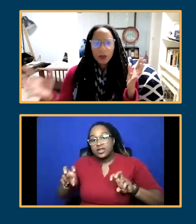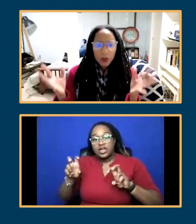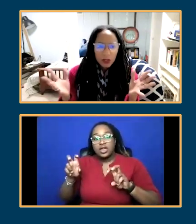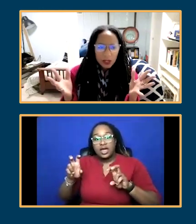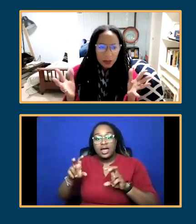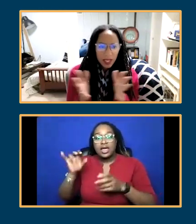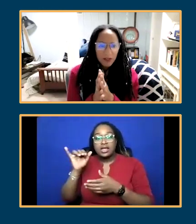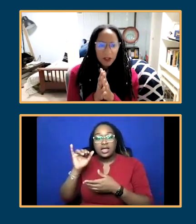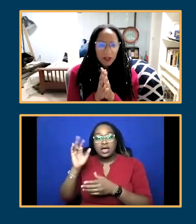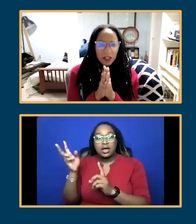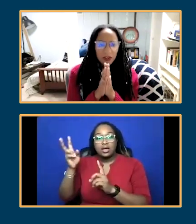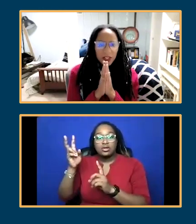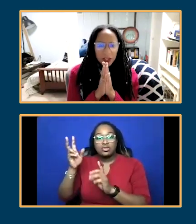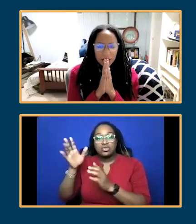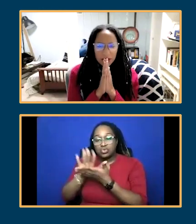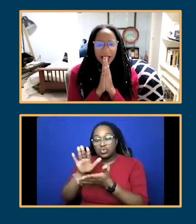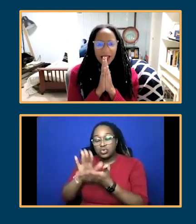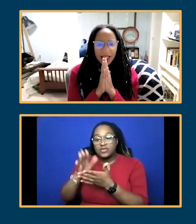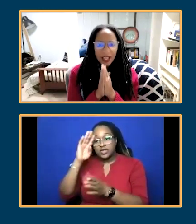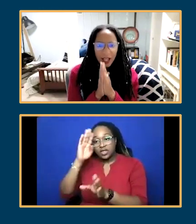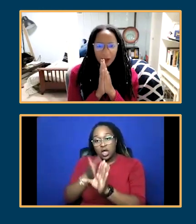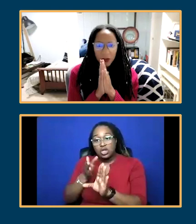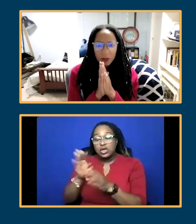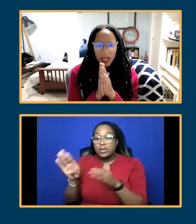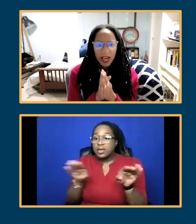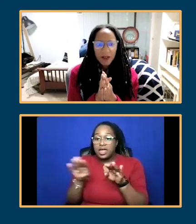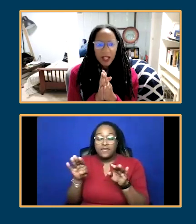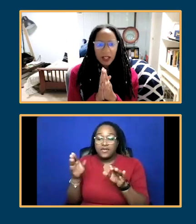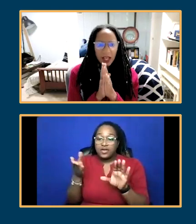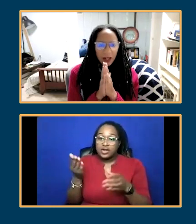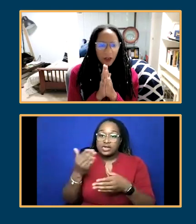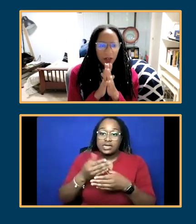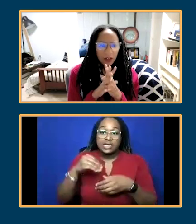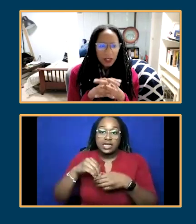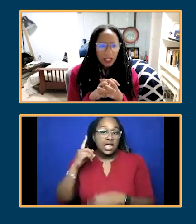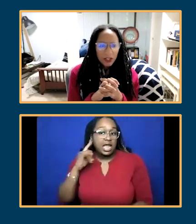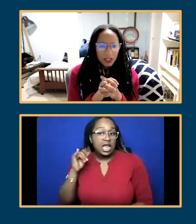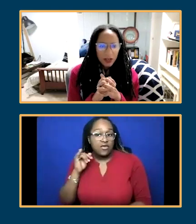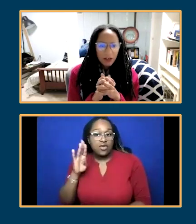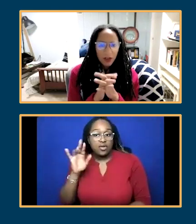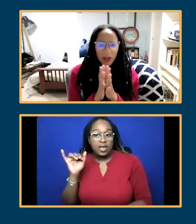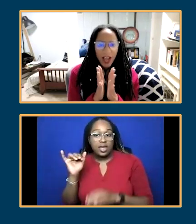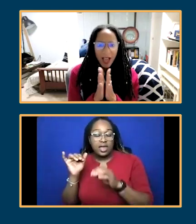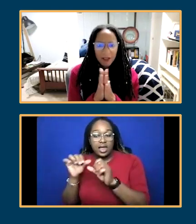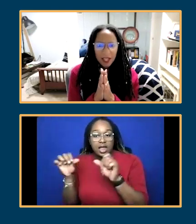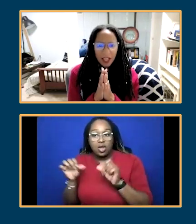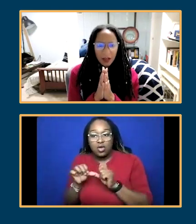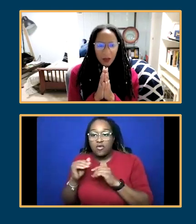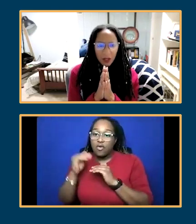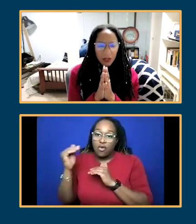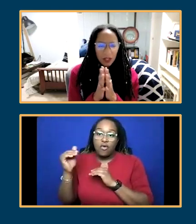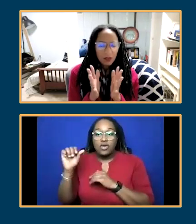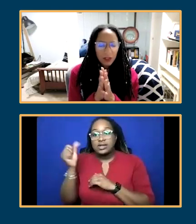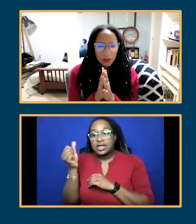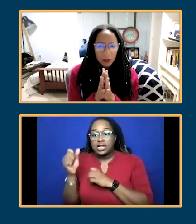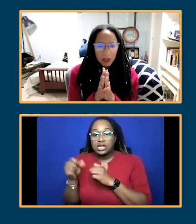Psychology. Jared worked as a behavior interventionist in the California Bay Area and greater Los Angeles area for over half a